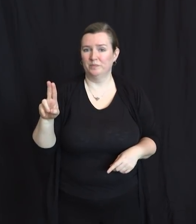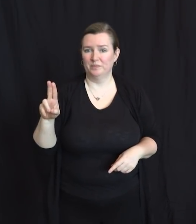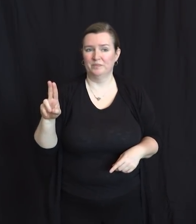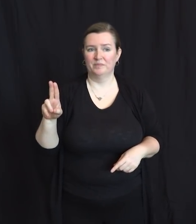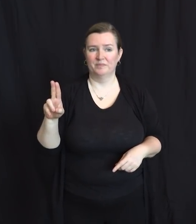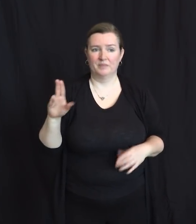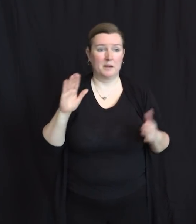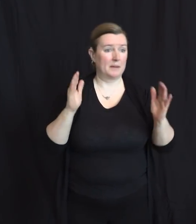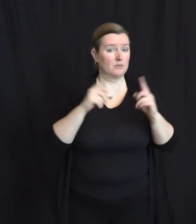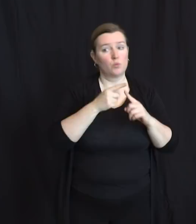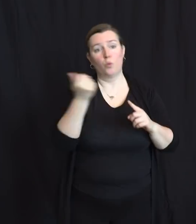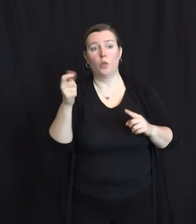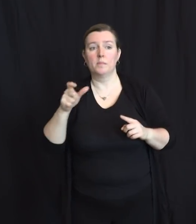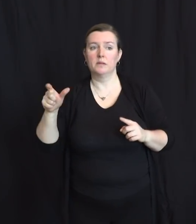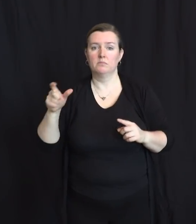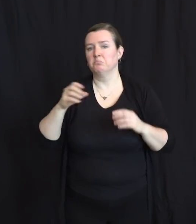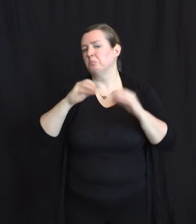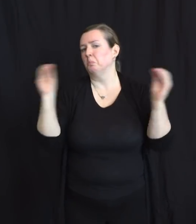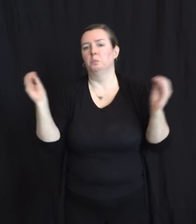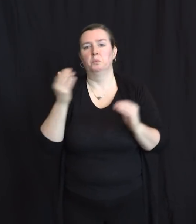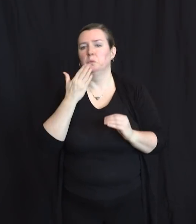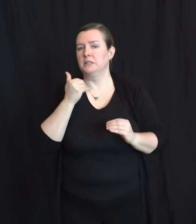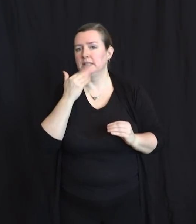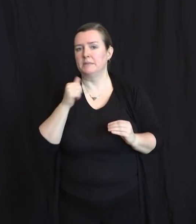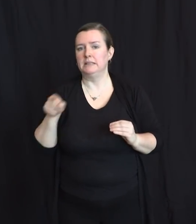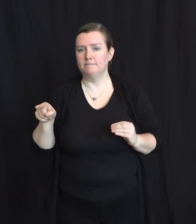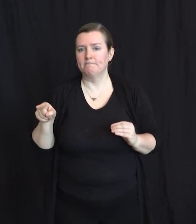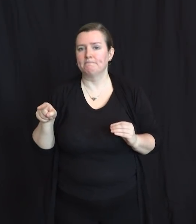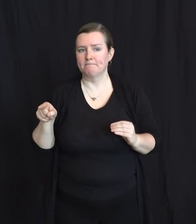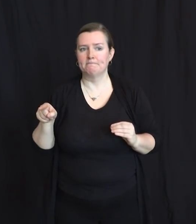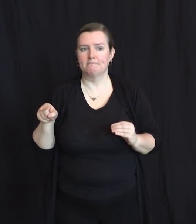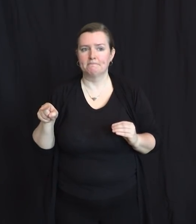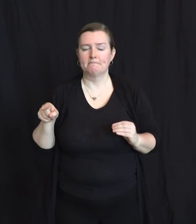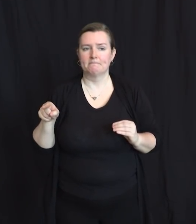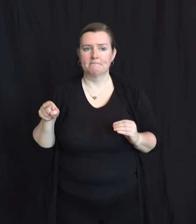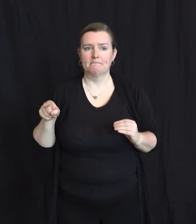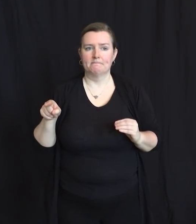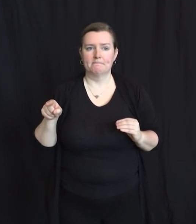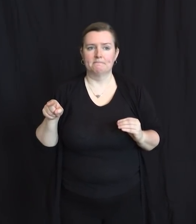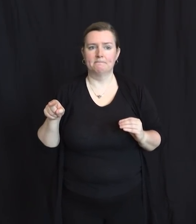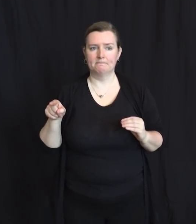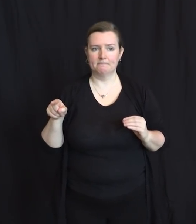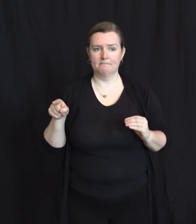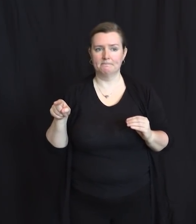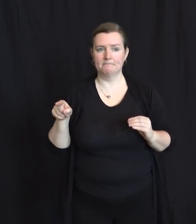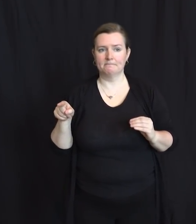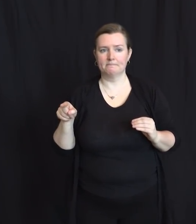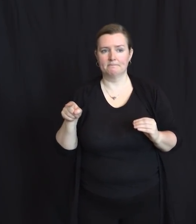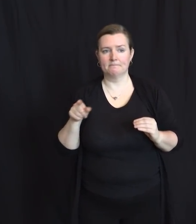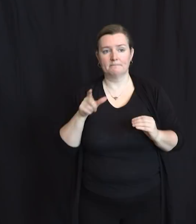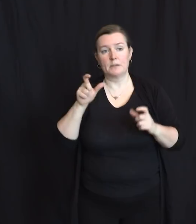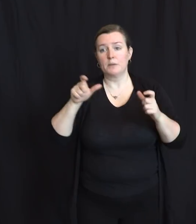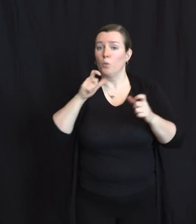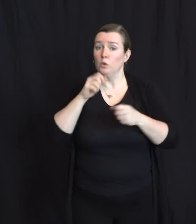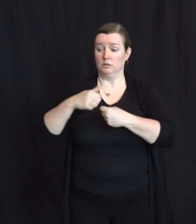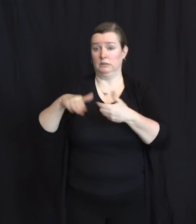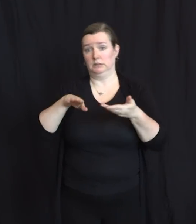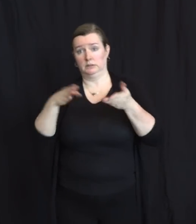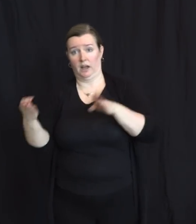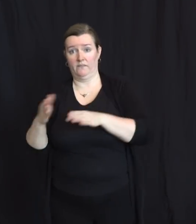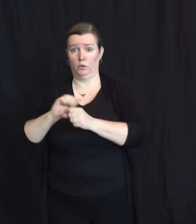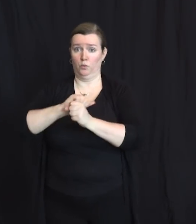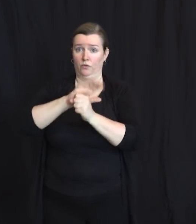not have diabetes. Of our COVID-19 deaths, the breakdown of underlying conditions is as follows.